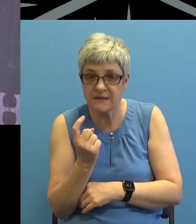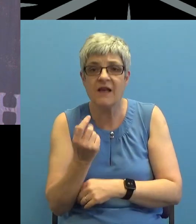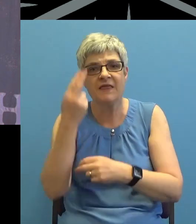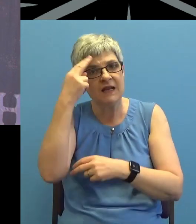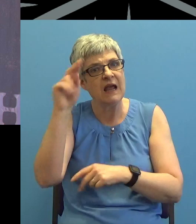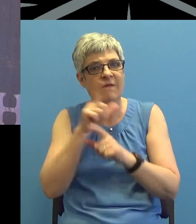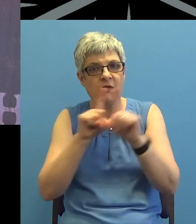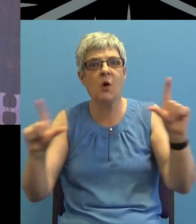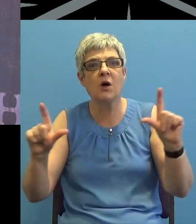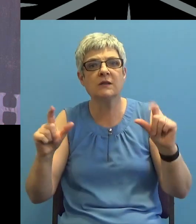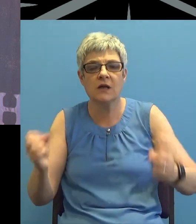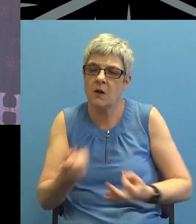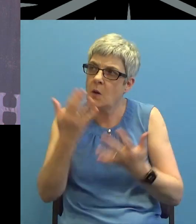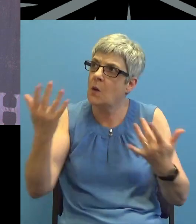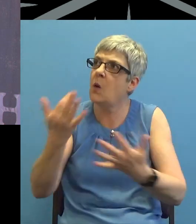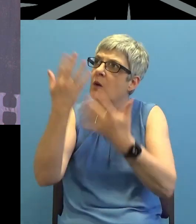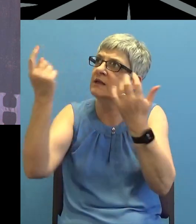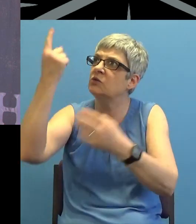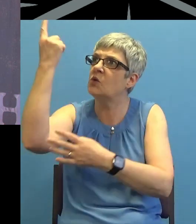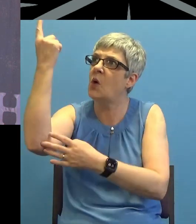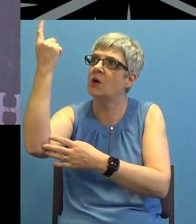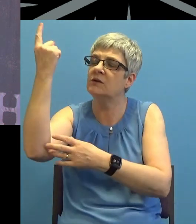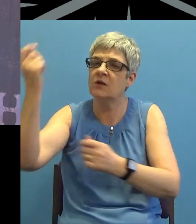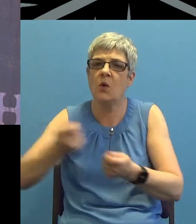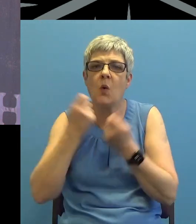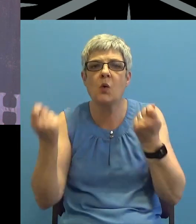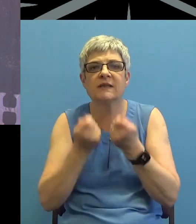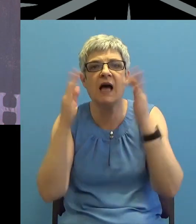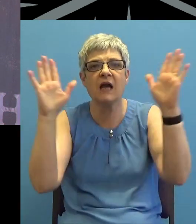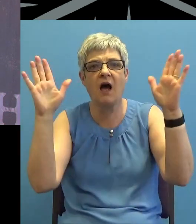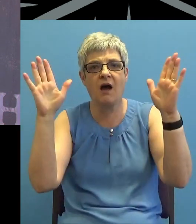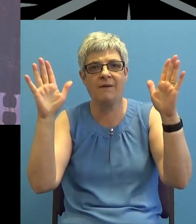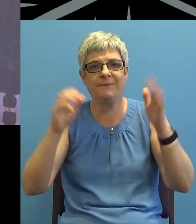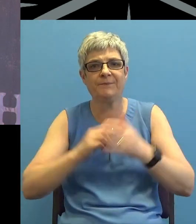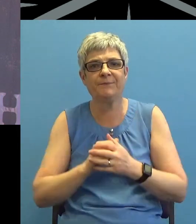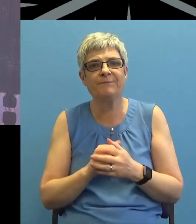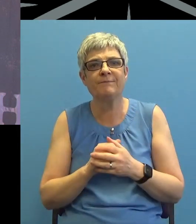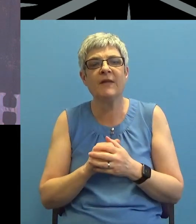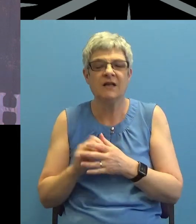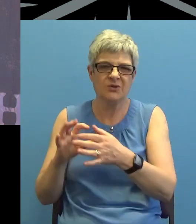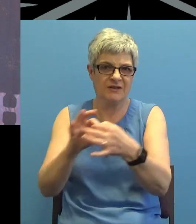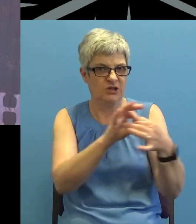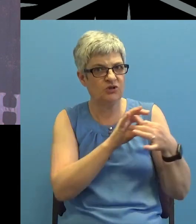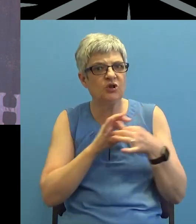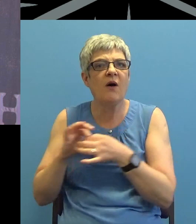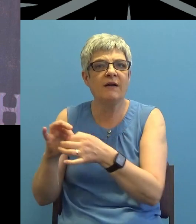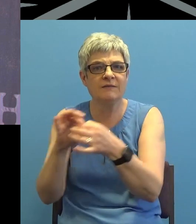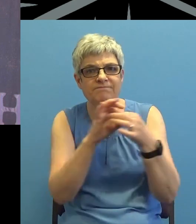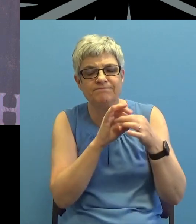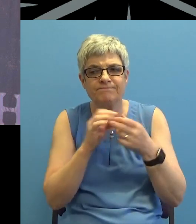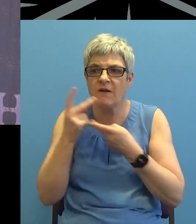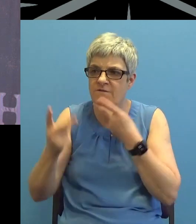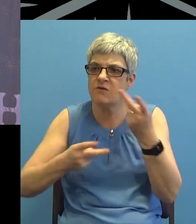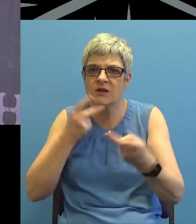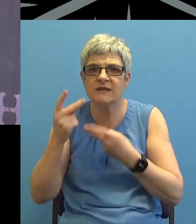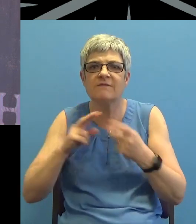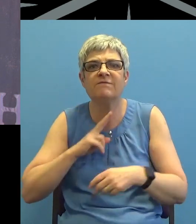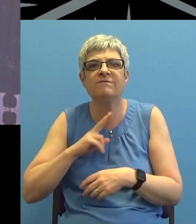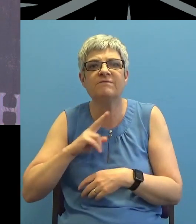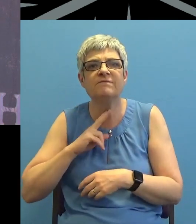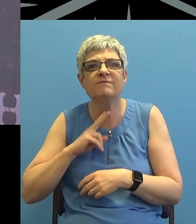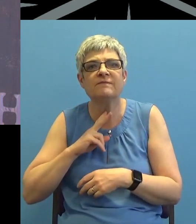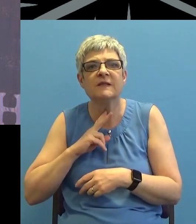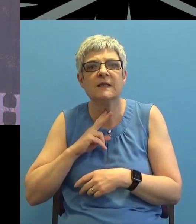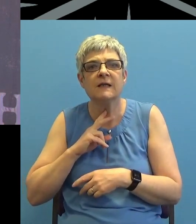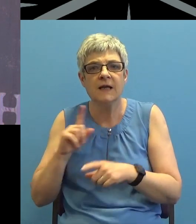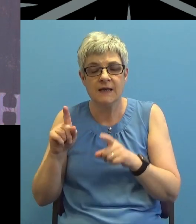Lord. Glory to God. Hosanna. So let's join our voices with theirs in our first